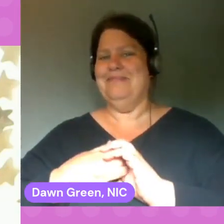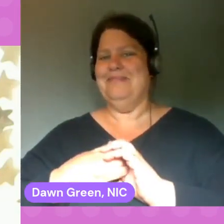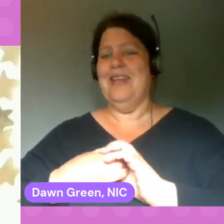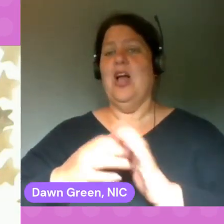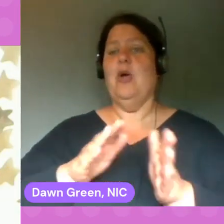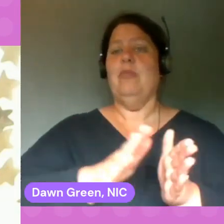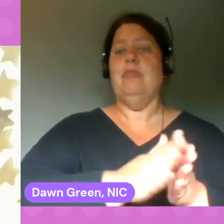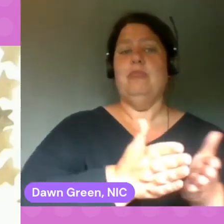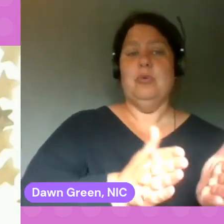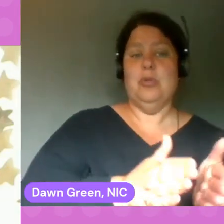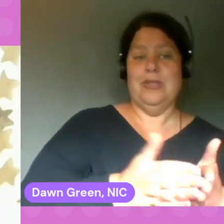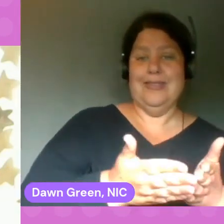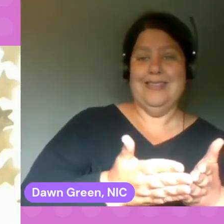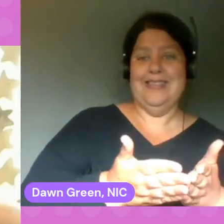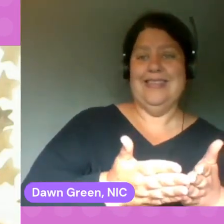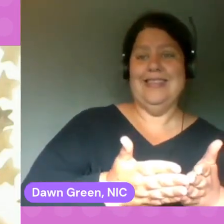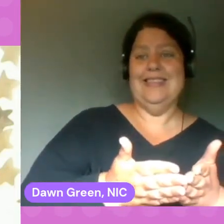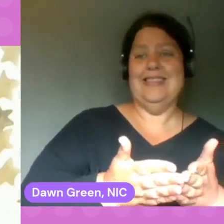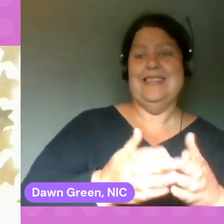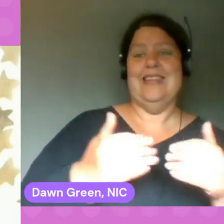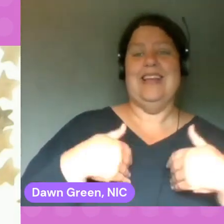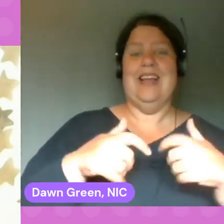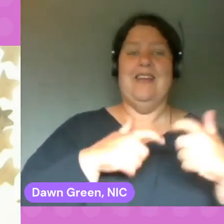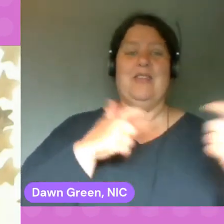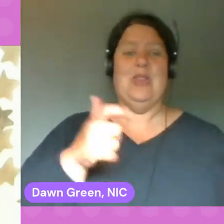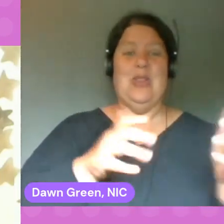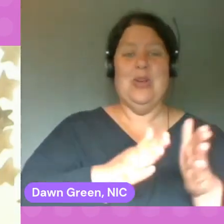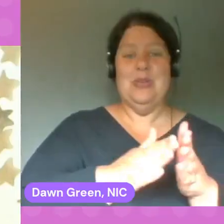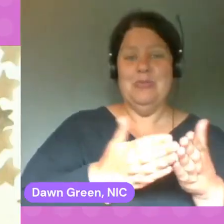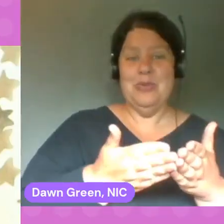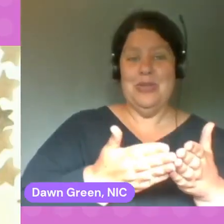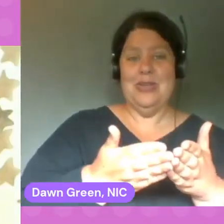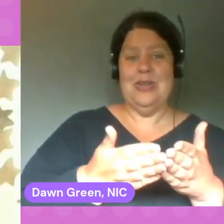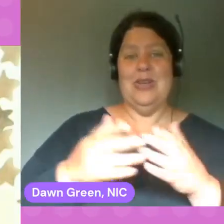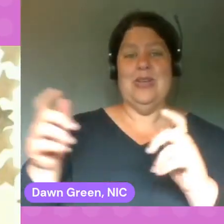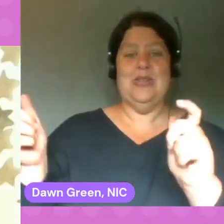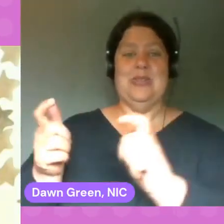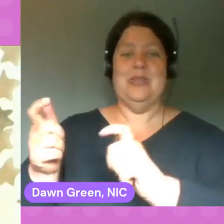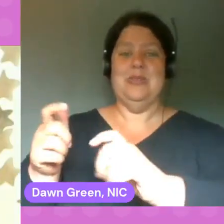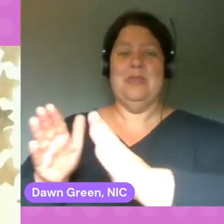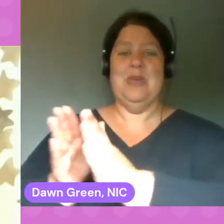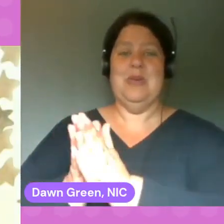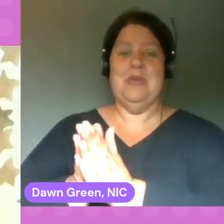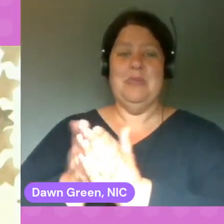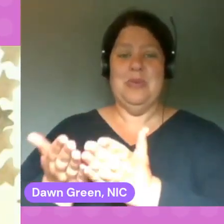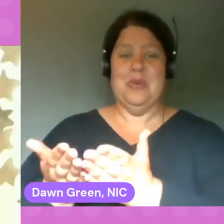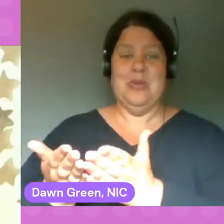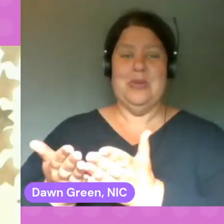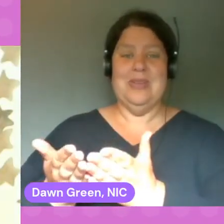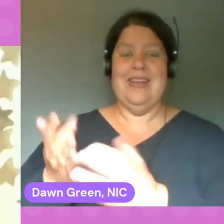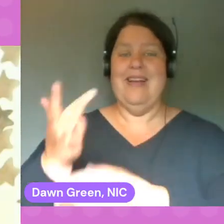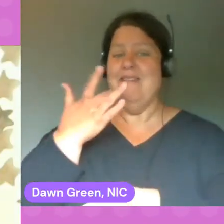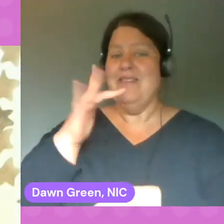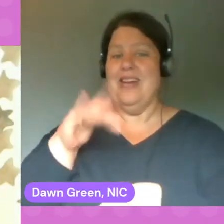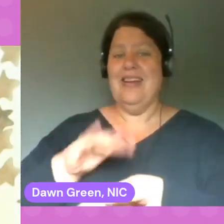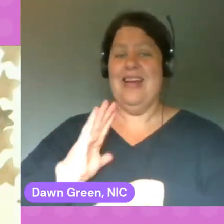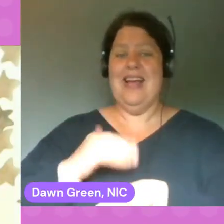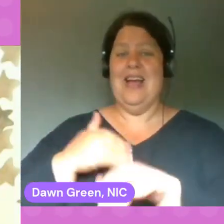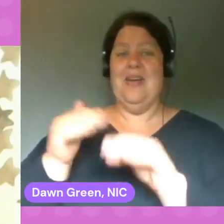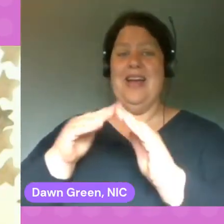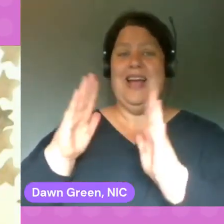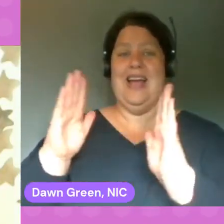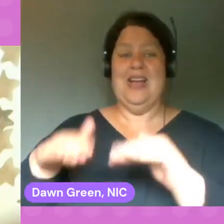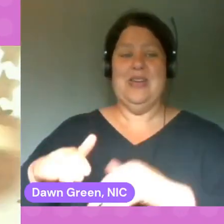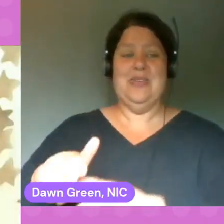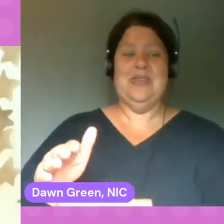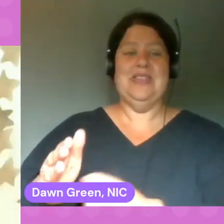Some books. So we have some large books and also a collection of smaller ones, favorites at our house.